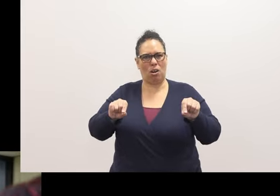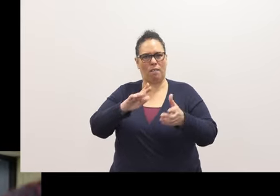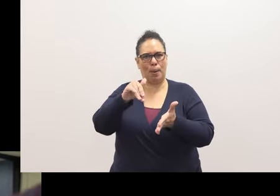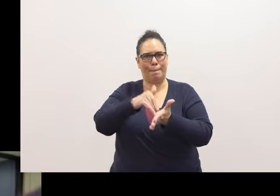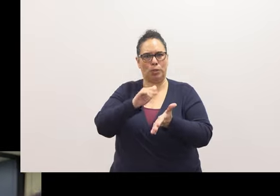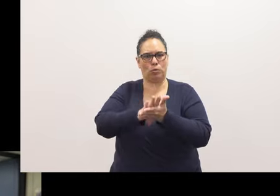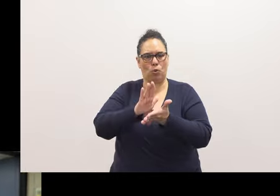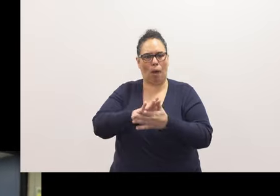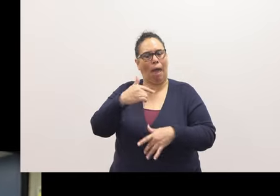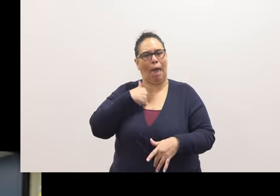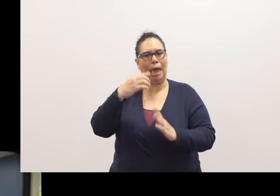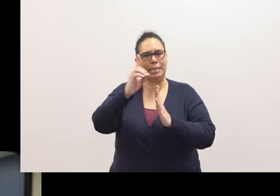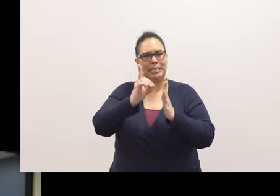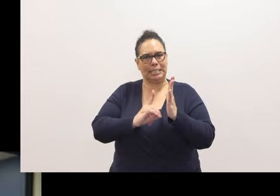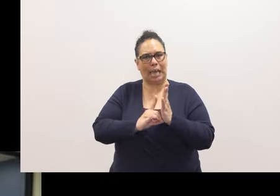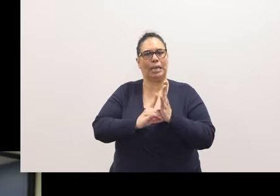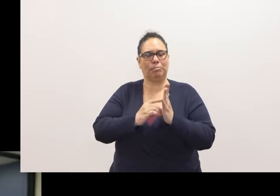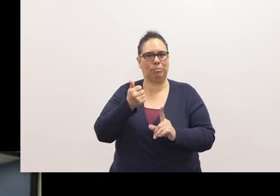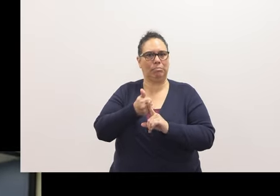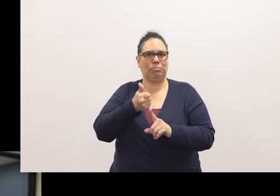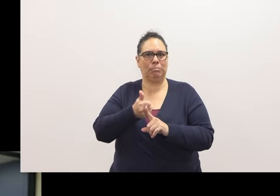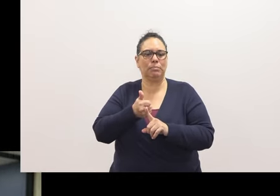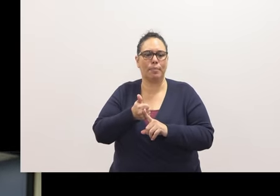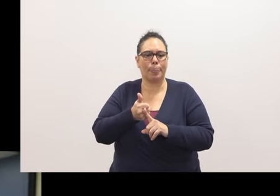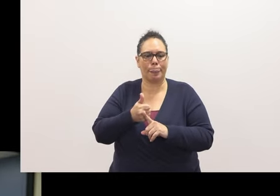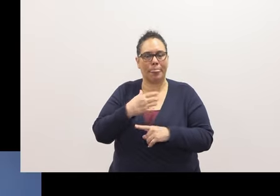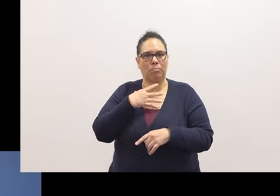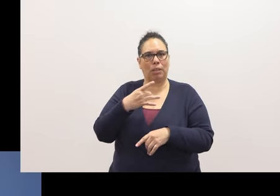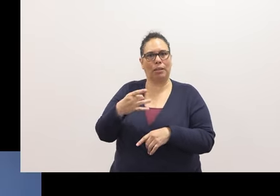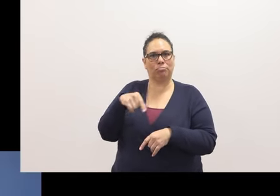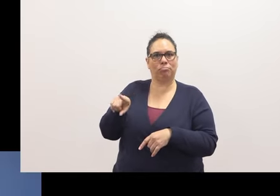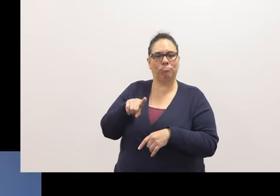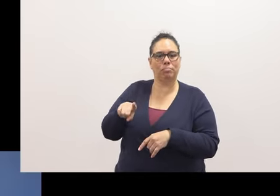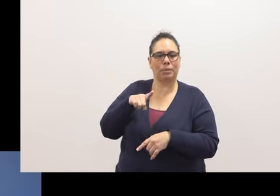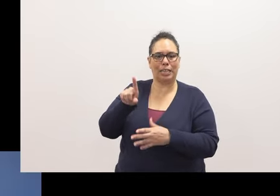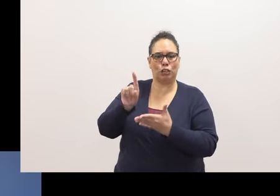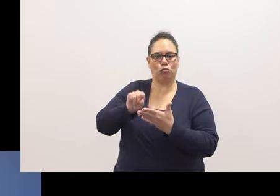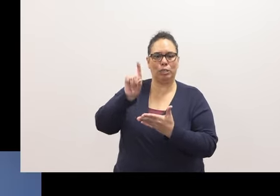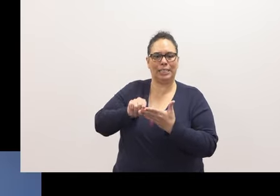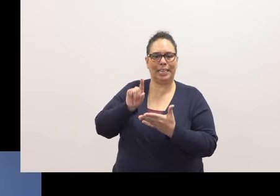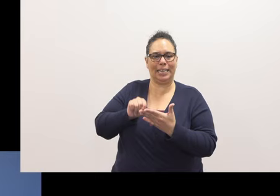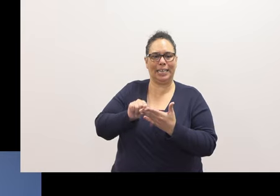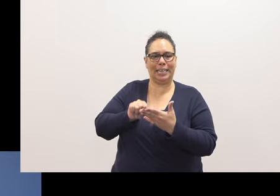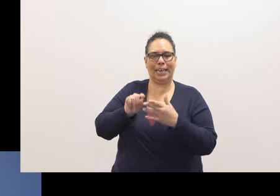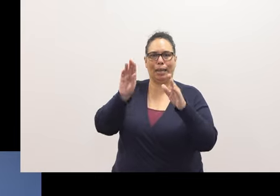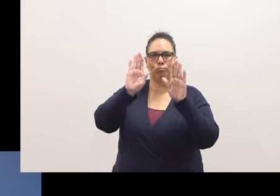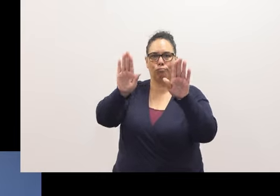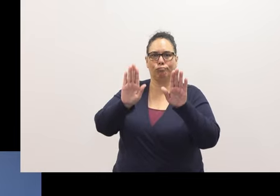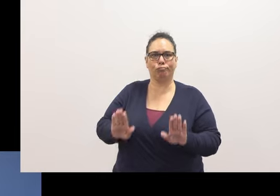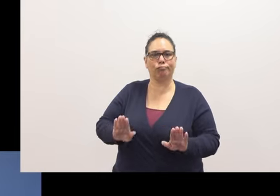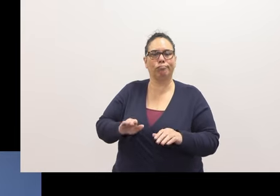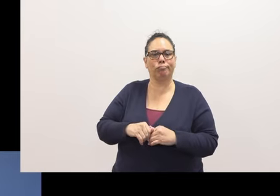and I got to design the banner itself, and they liked it, and they're gonna print it out and put it up at the school.